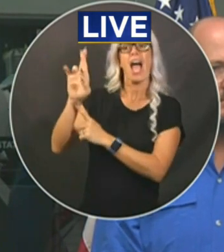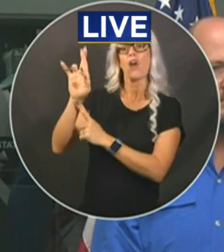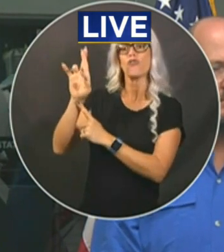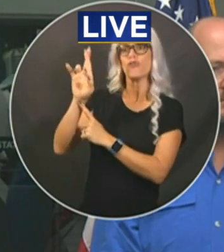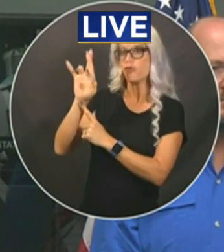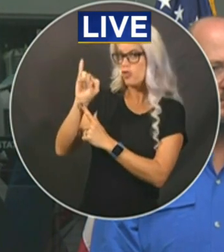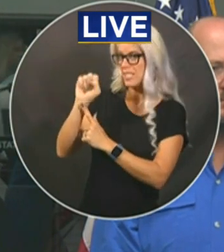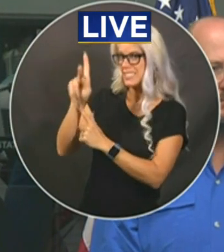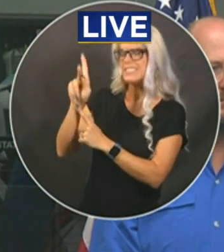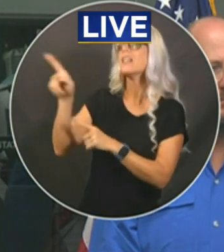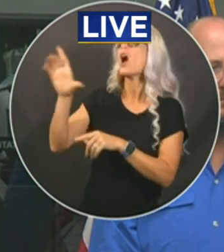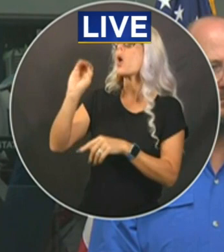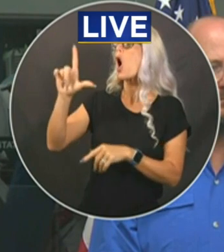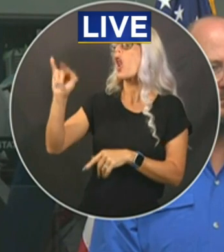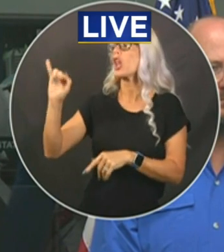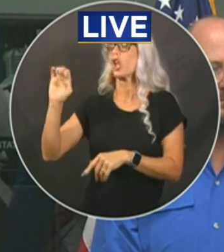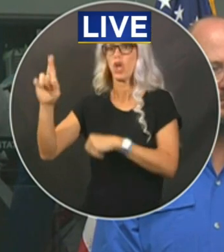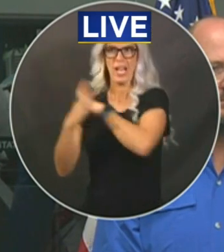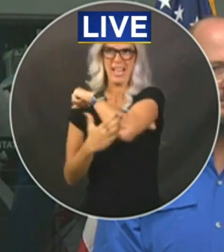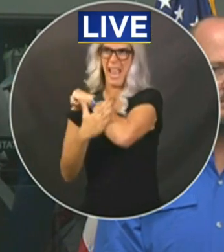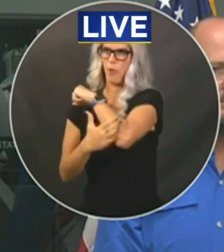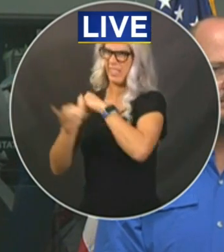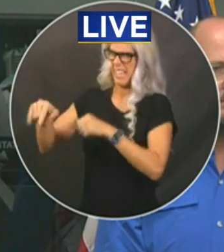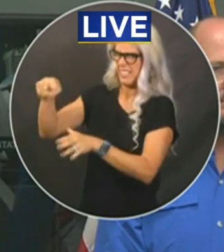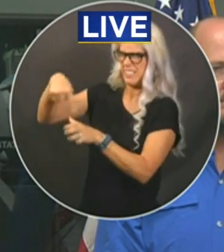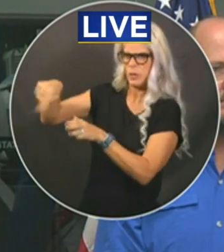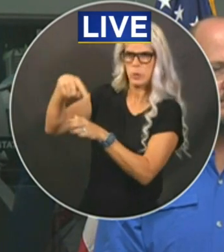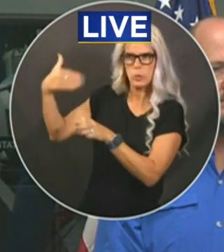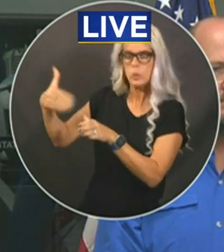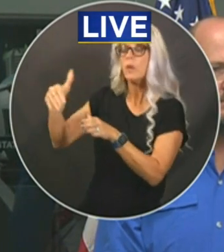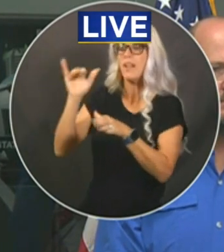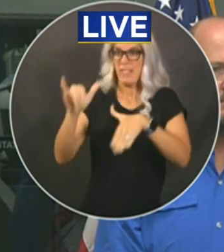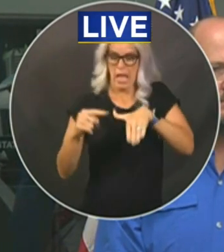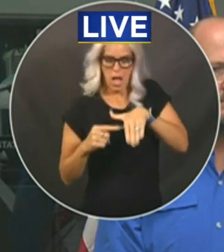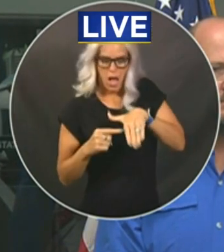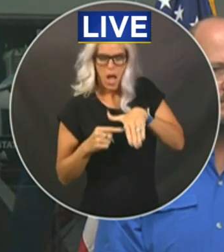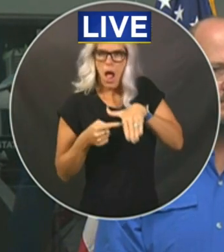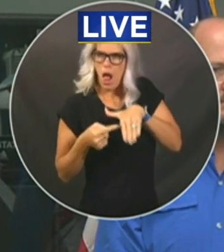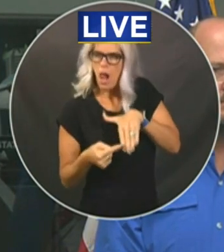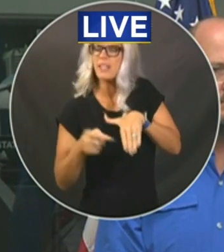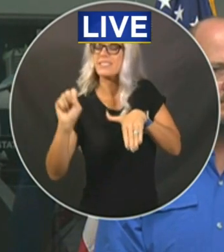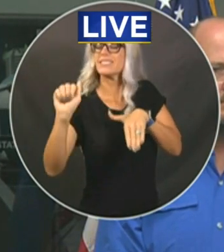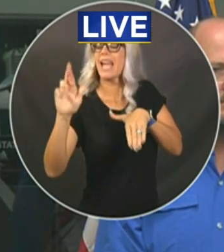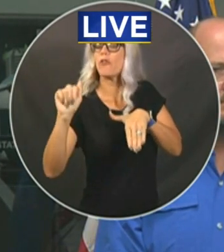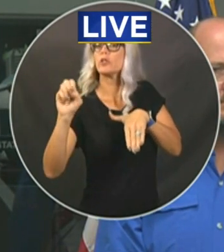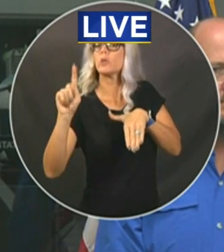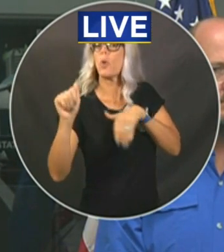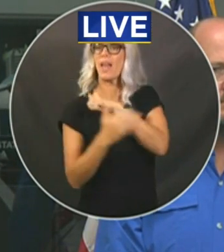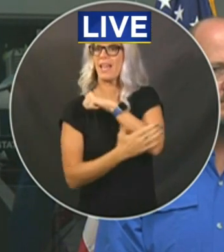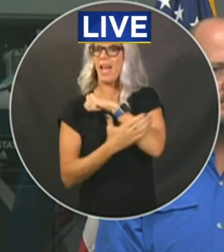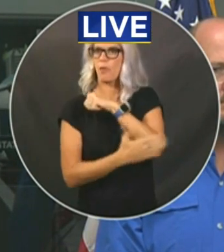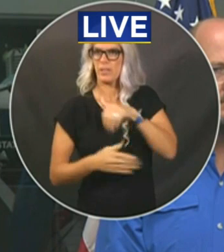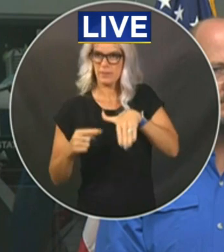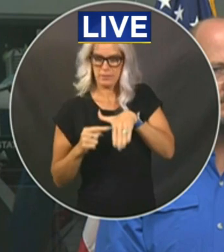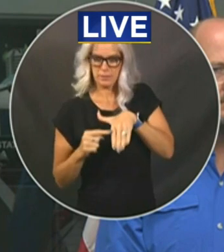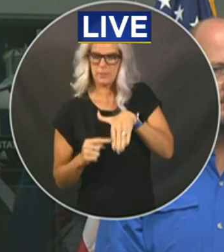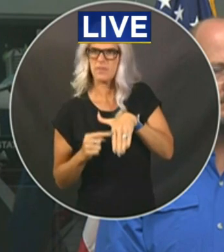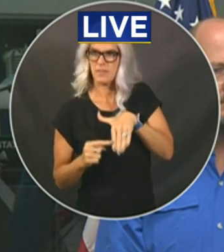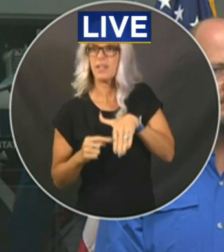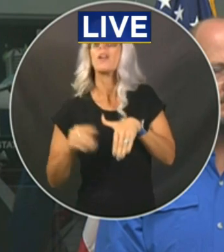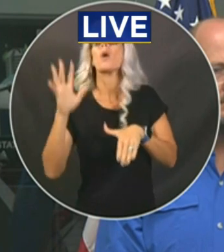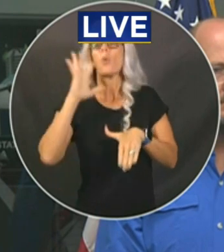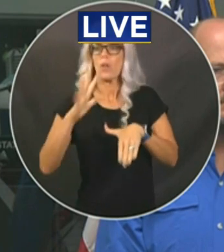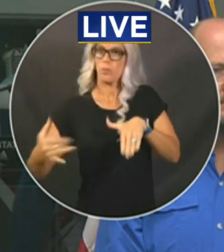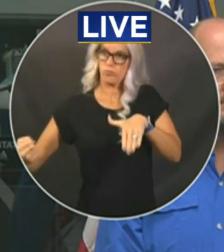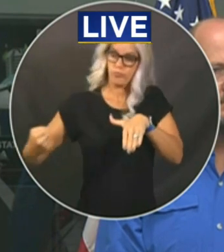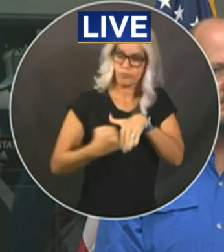track has the storm making landfall in Charlotte County. If you are in any of those counties,